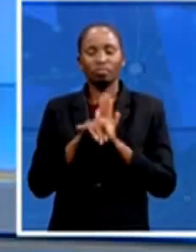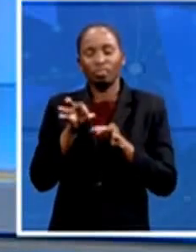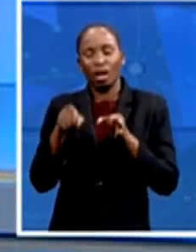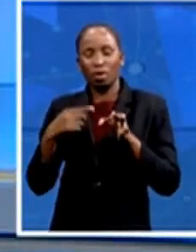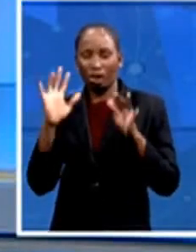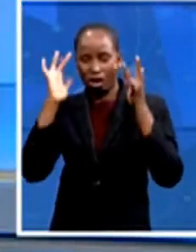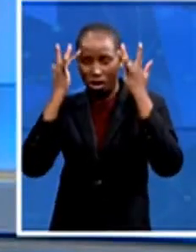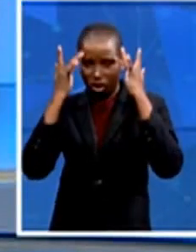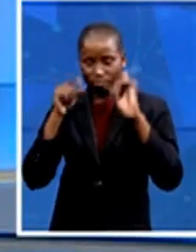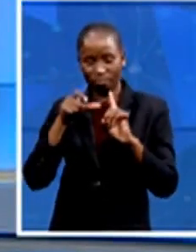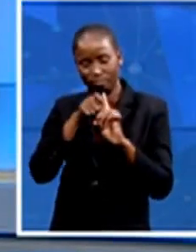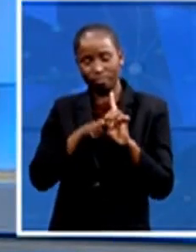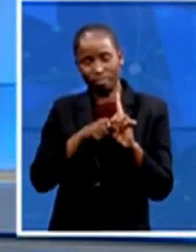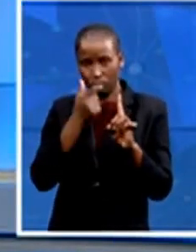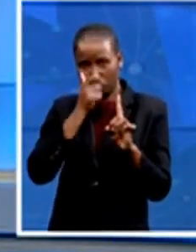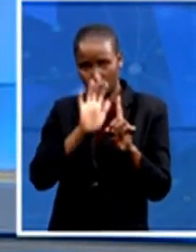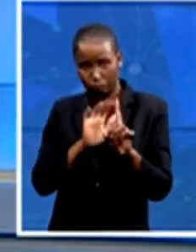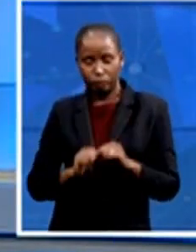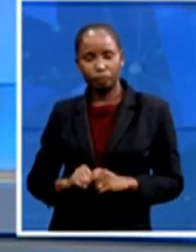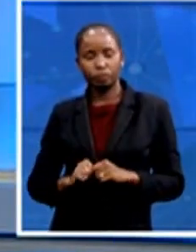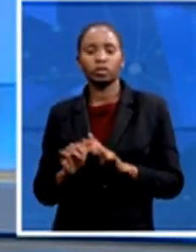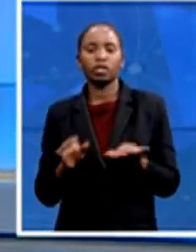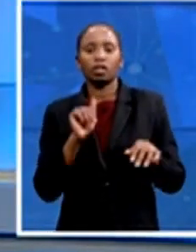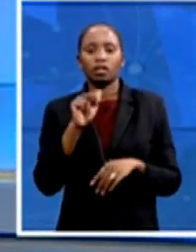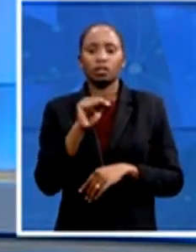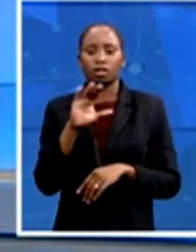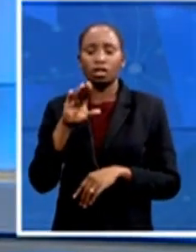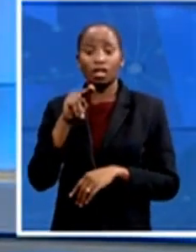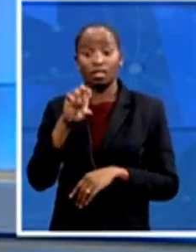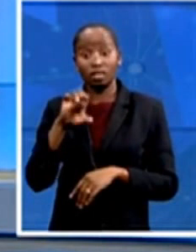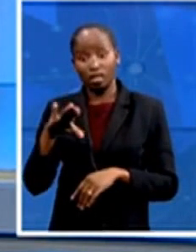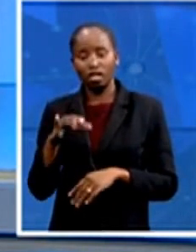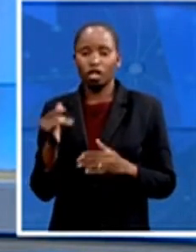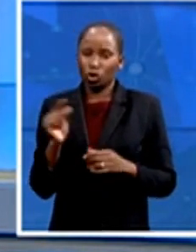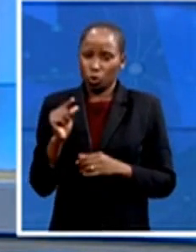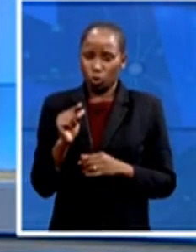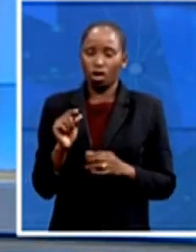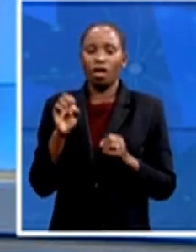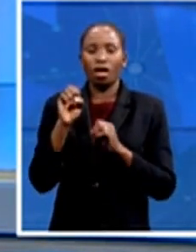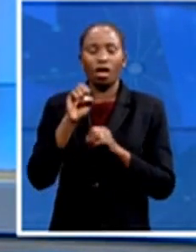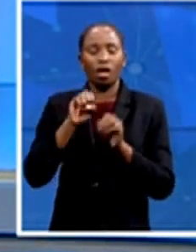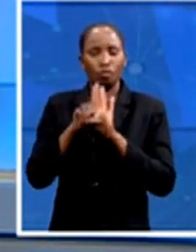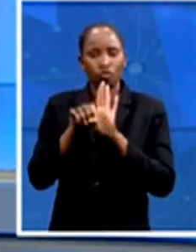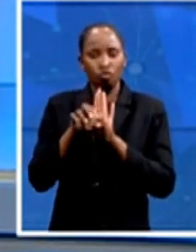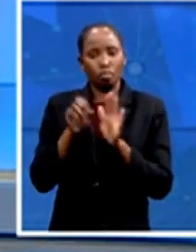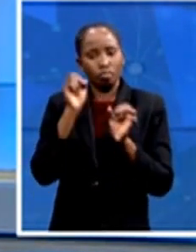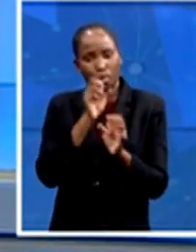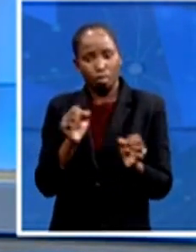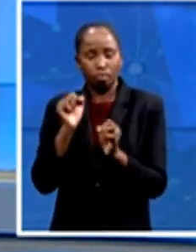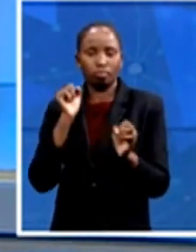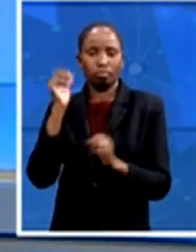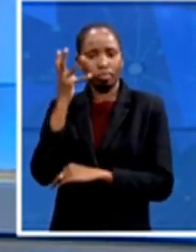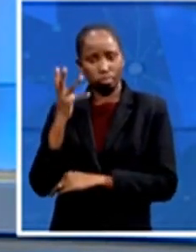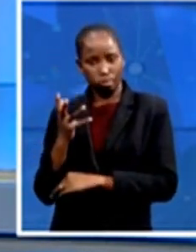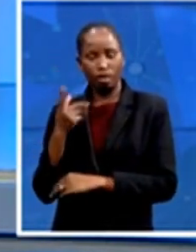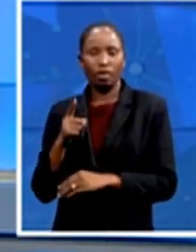The ANC's Electoral Committee will be briefing the media shortly on the party's candidate selection process for the local government elections. What